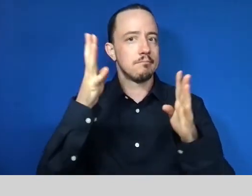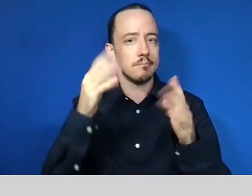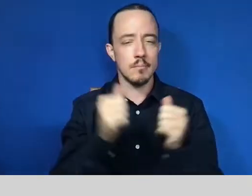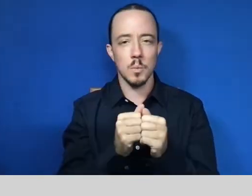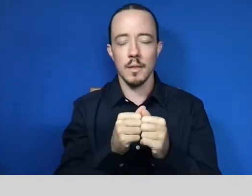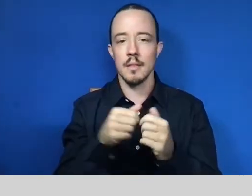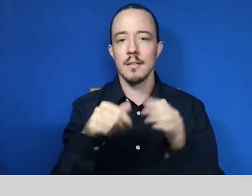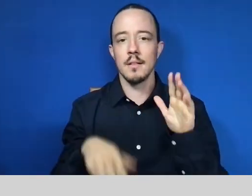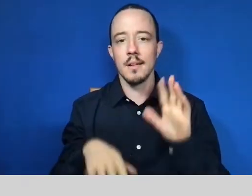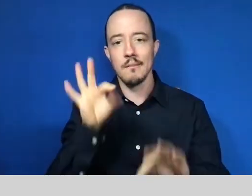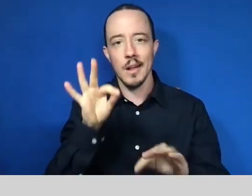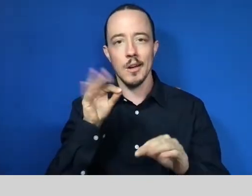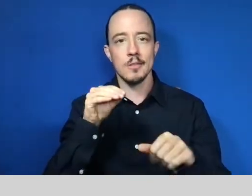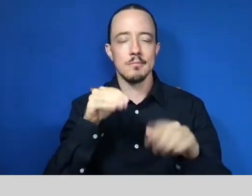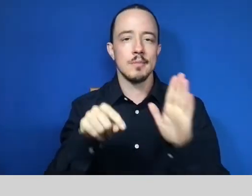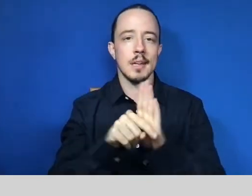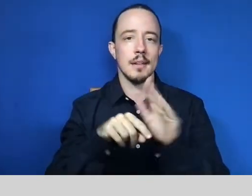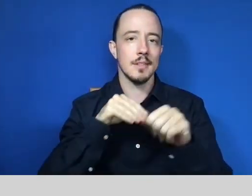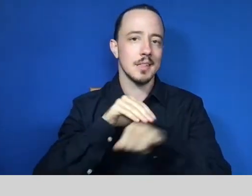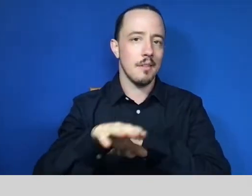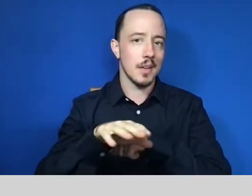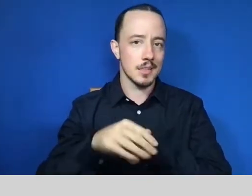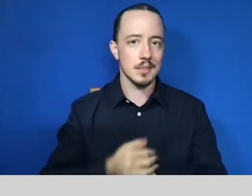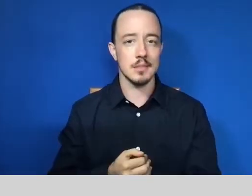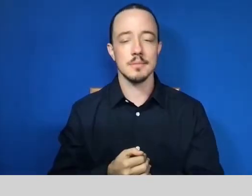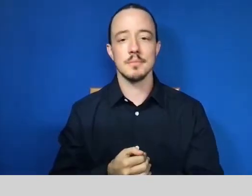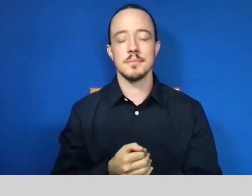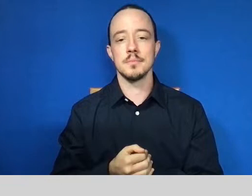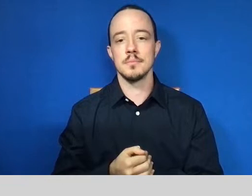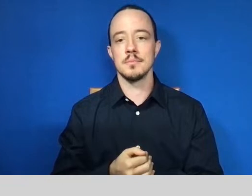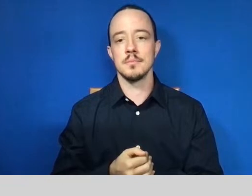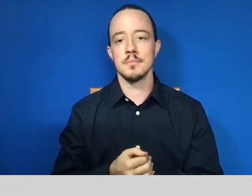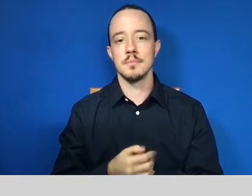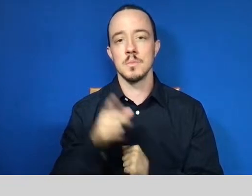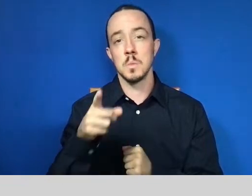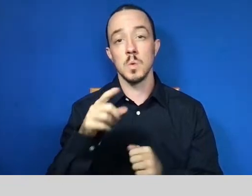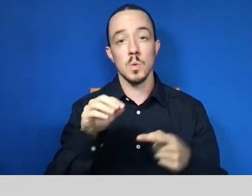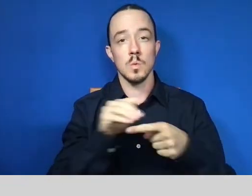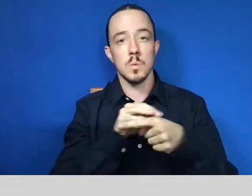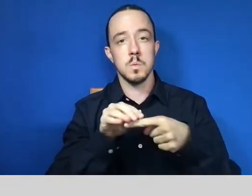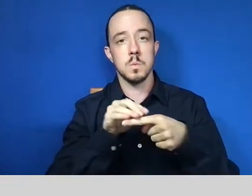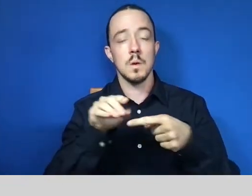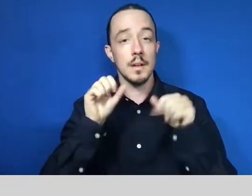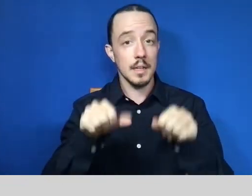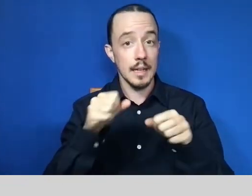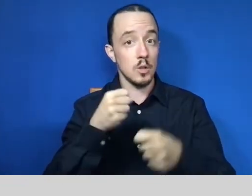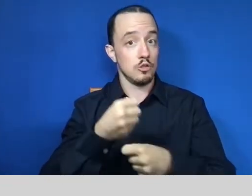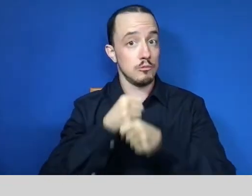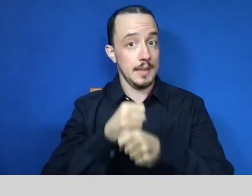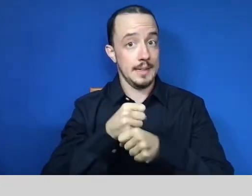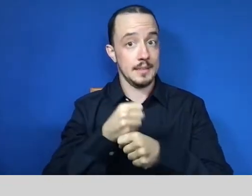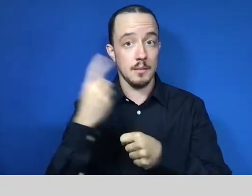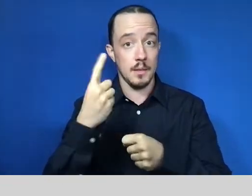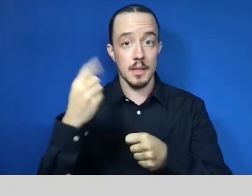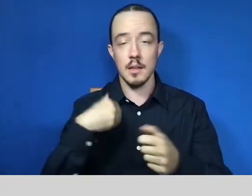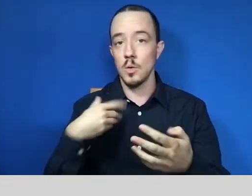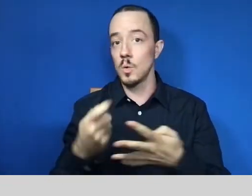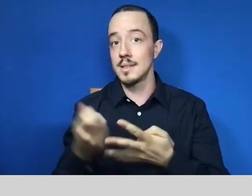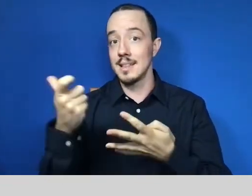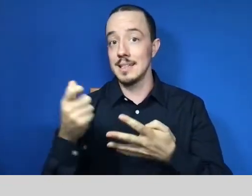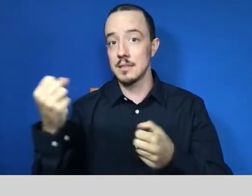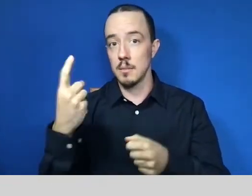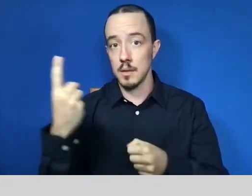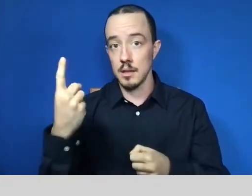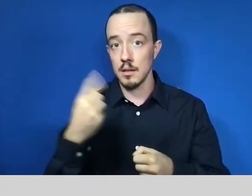They count side effects, so your code can create or delete something, for